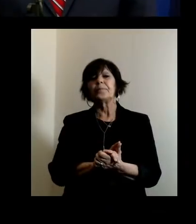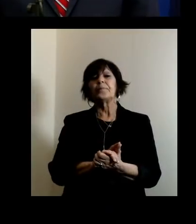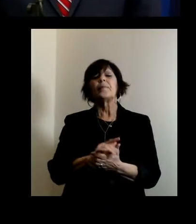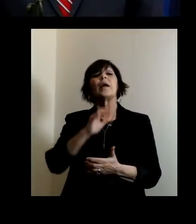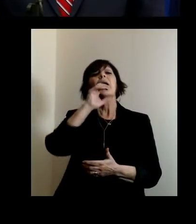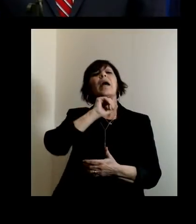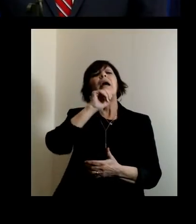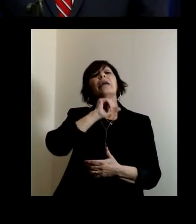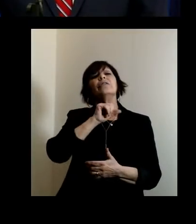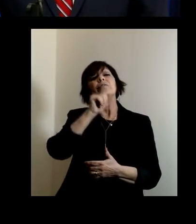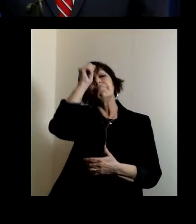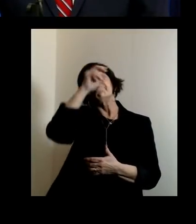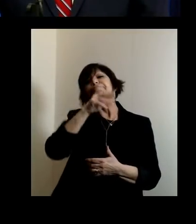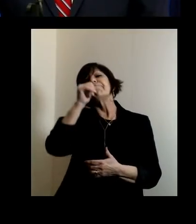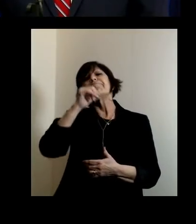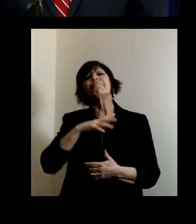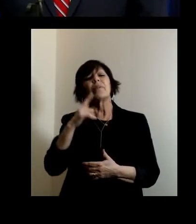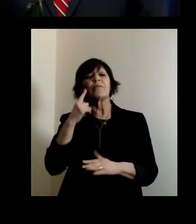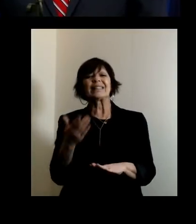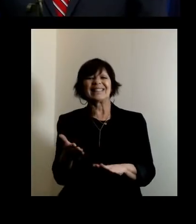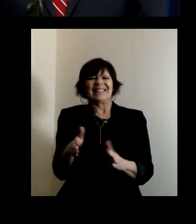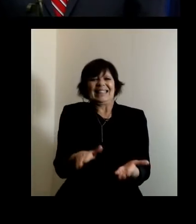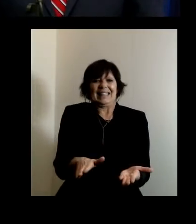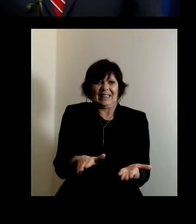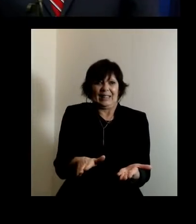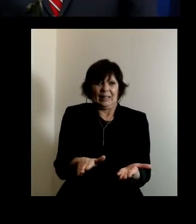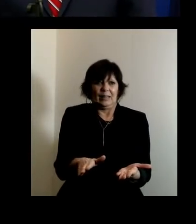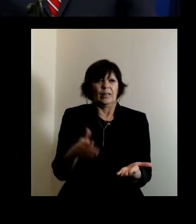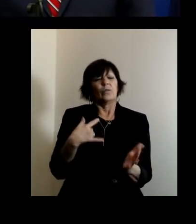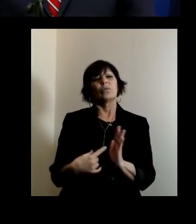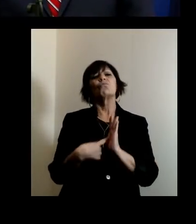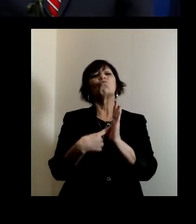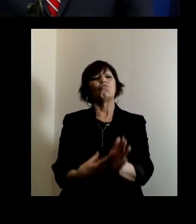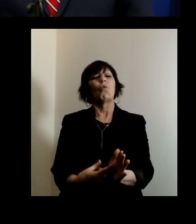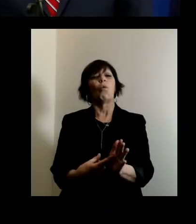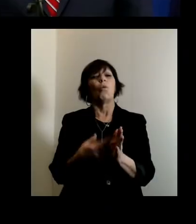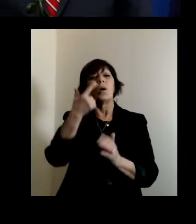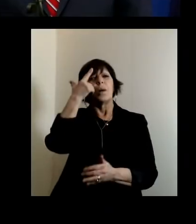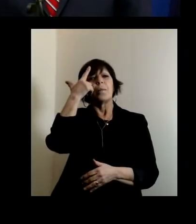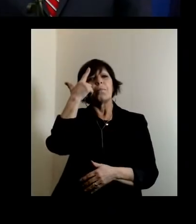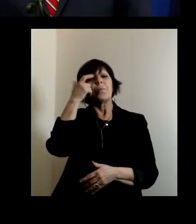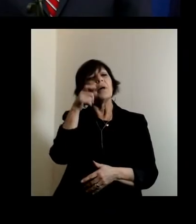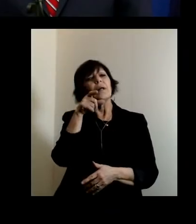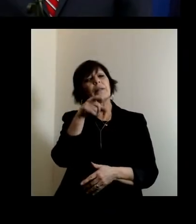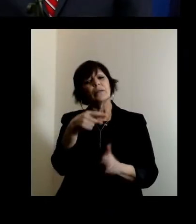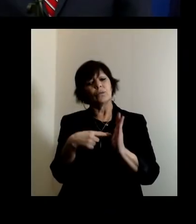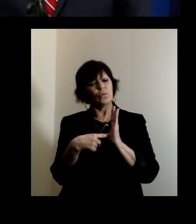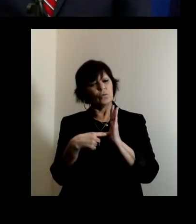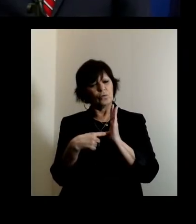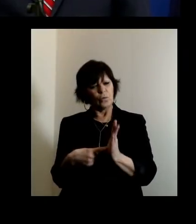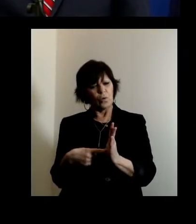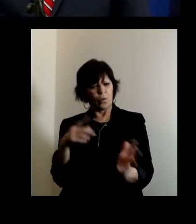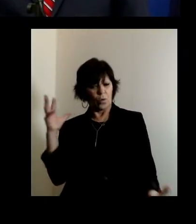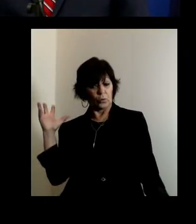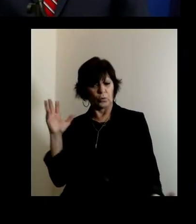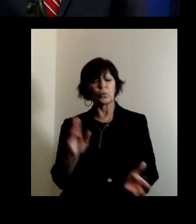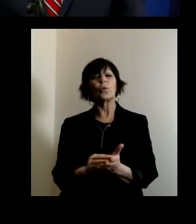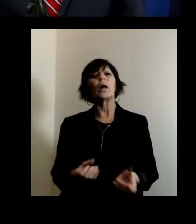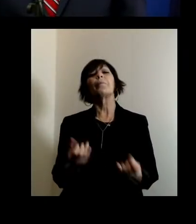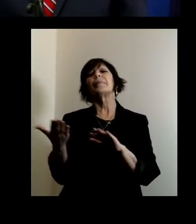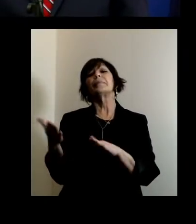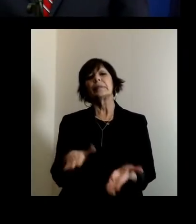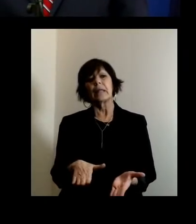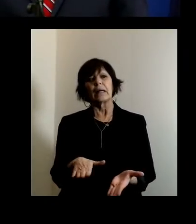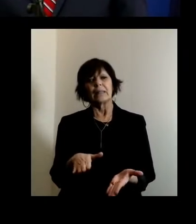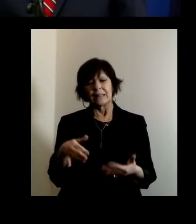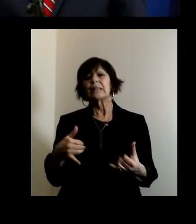gender for fatalities. We wanted to show this because these are showing the total fatalities. There are still